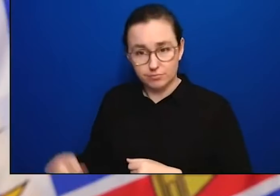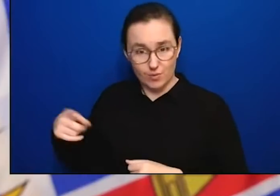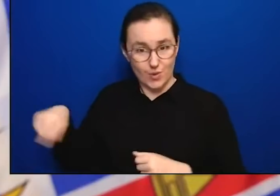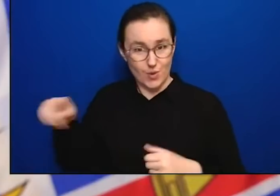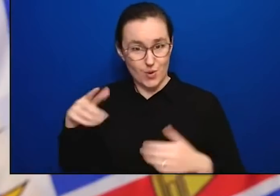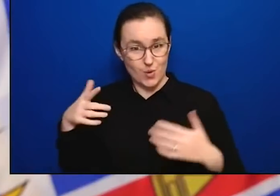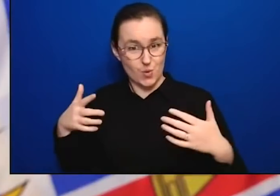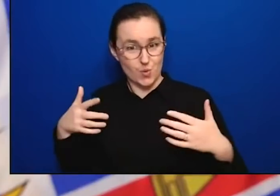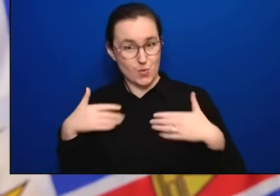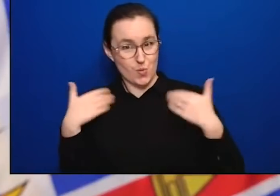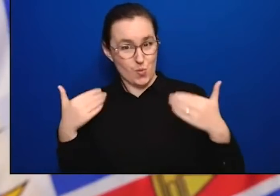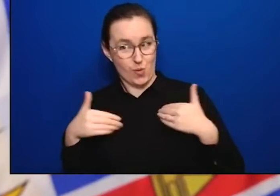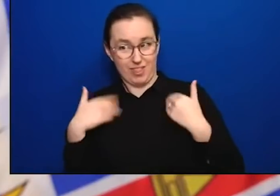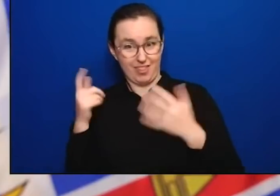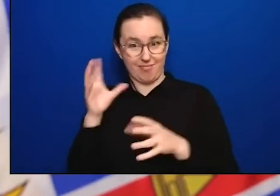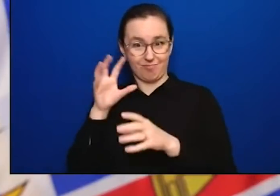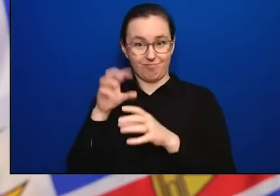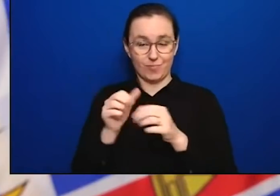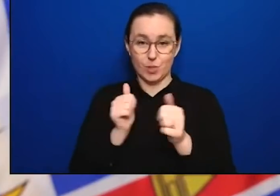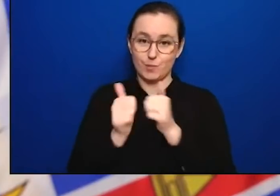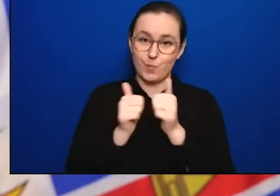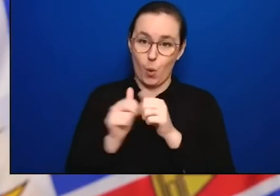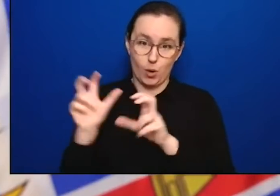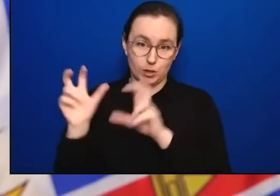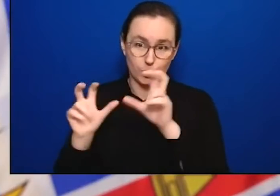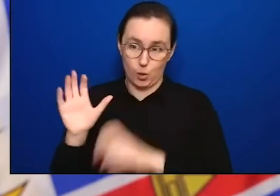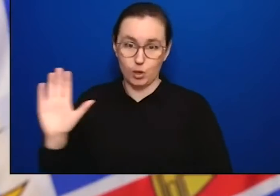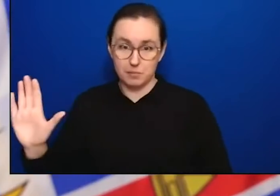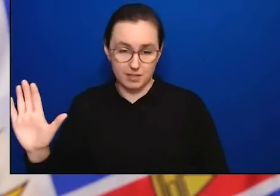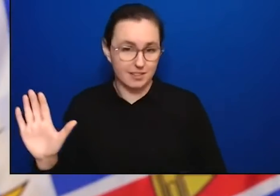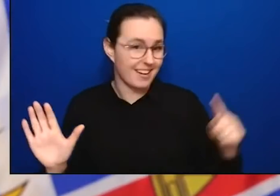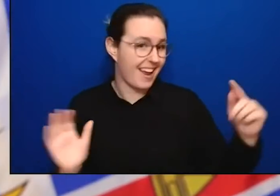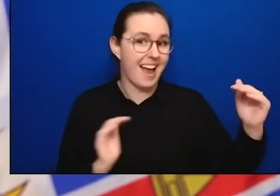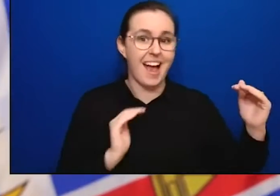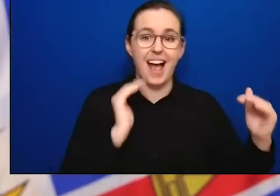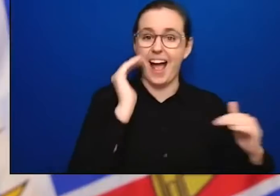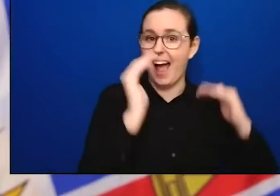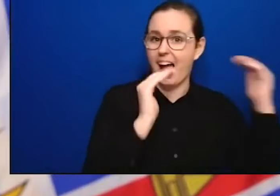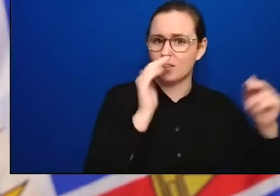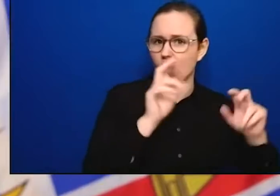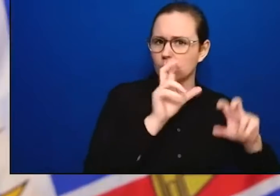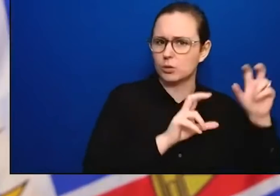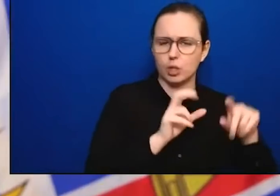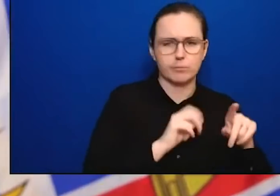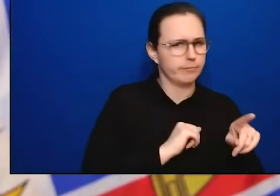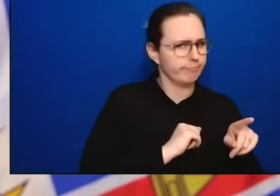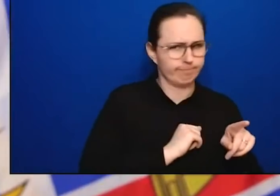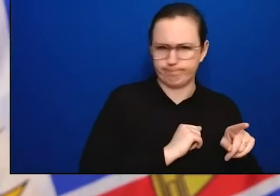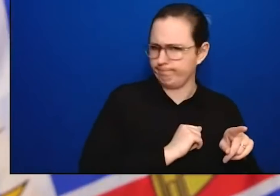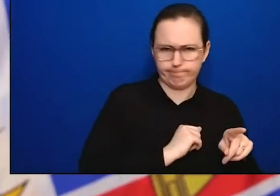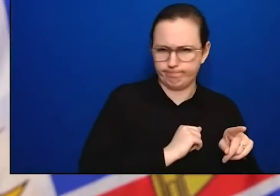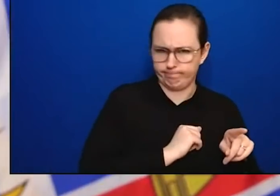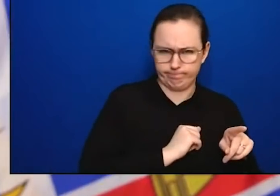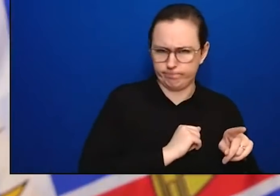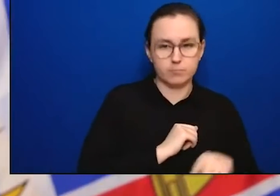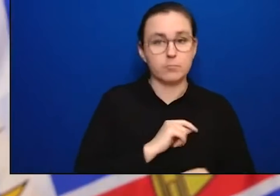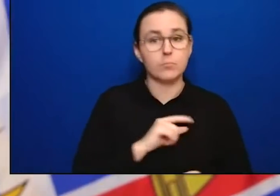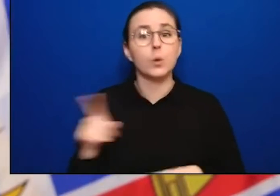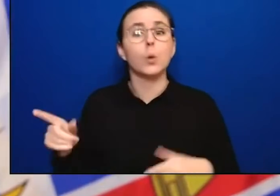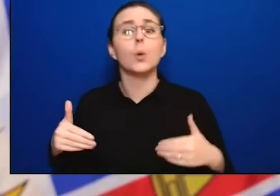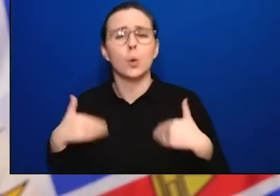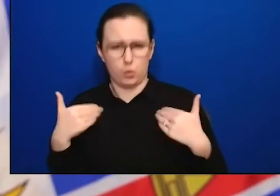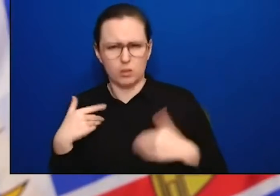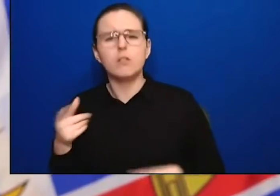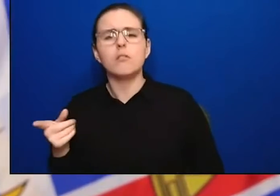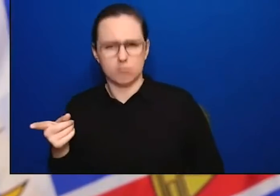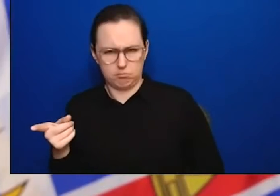what the safety risk difference is between youth and adult sports tournaments that One is in the case of children being allowed to